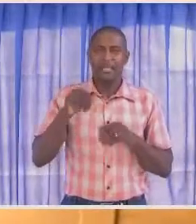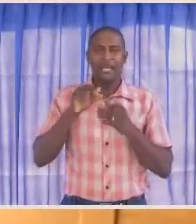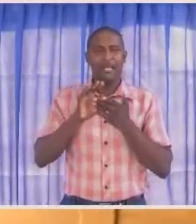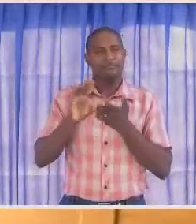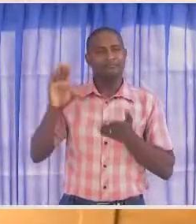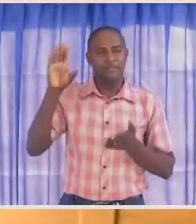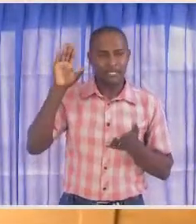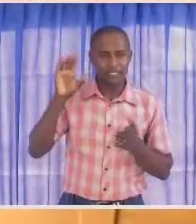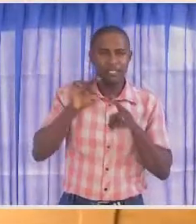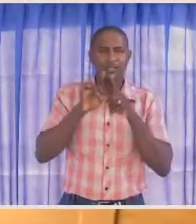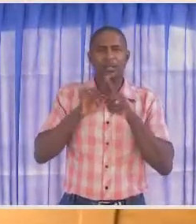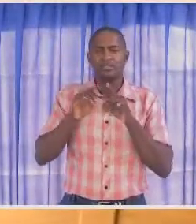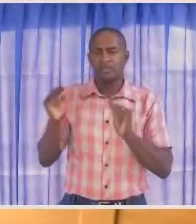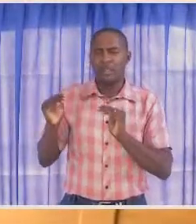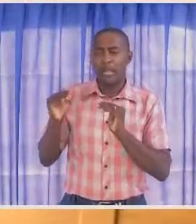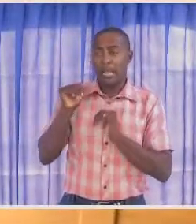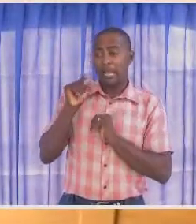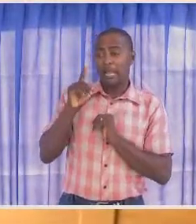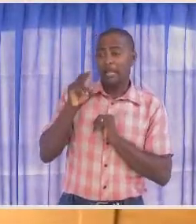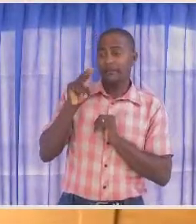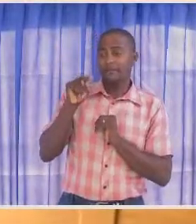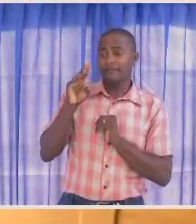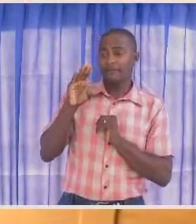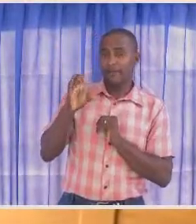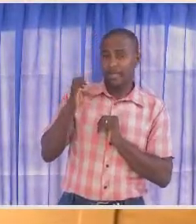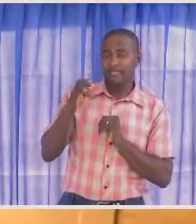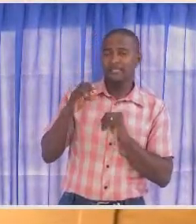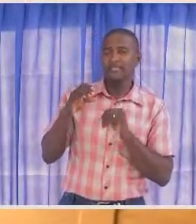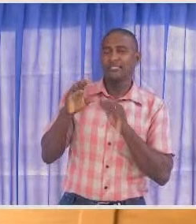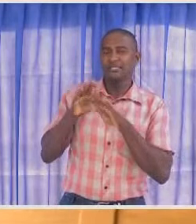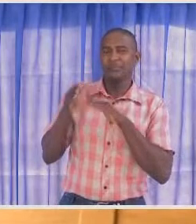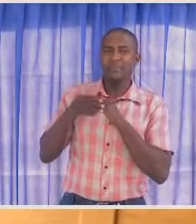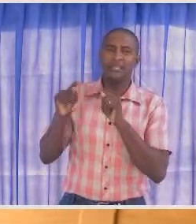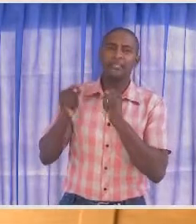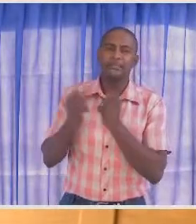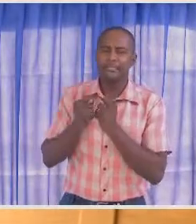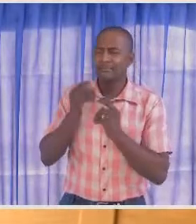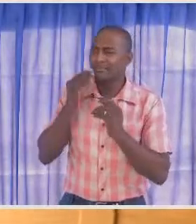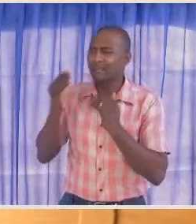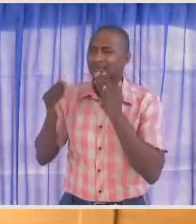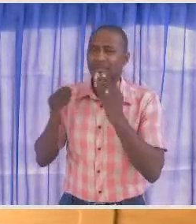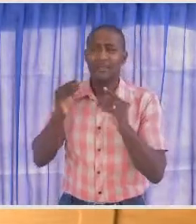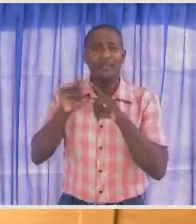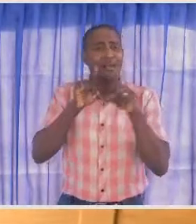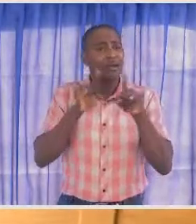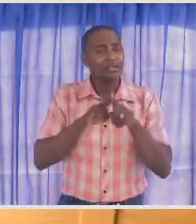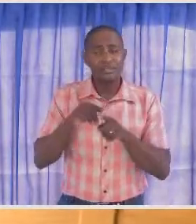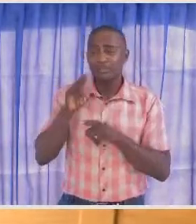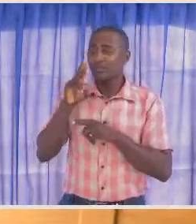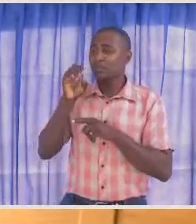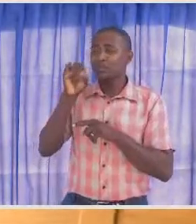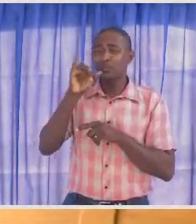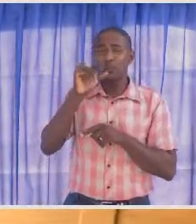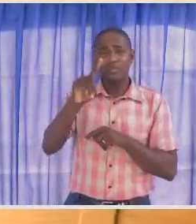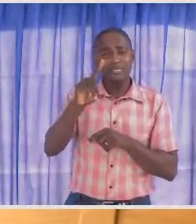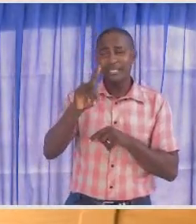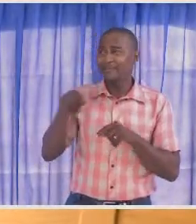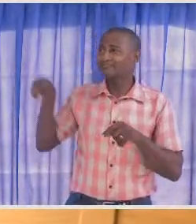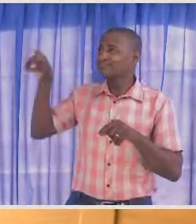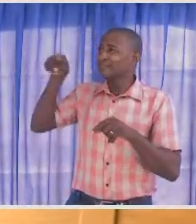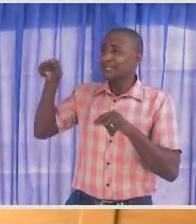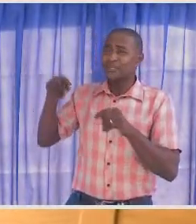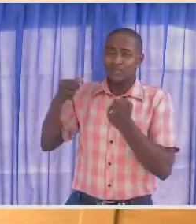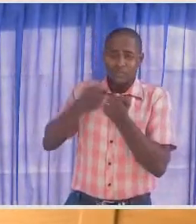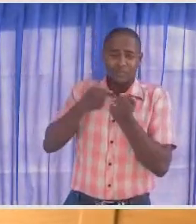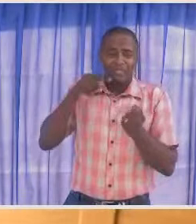the Advanced Jamaica team for really bringing this learning lab to fruition, and to USAID for supporting this really important